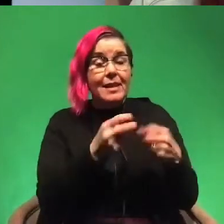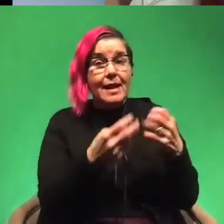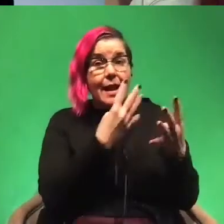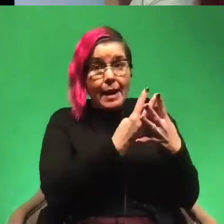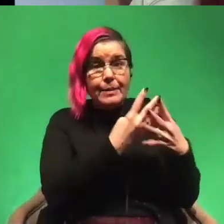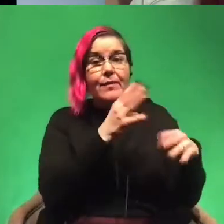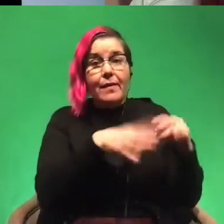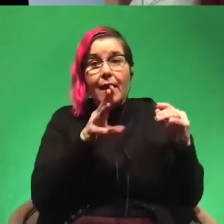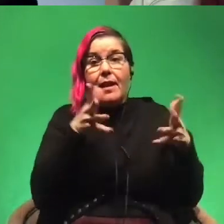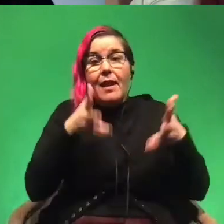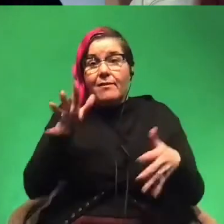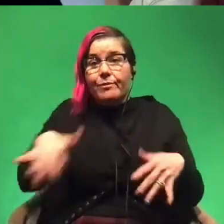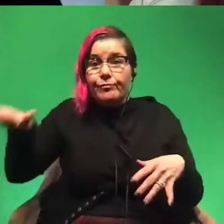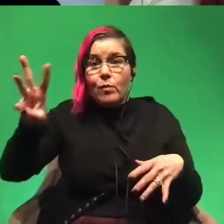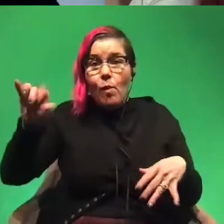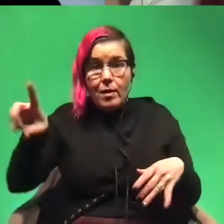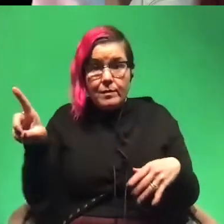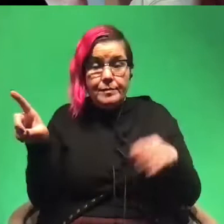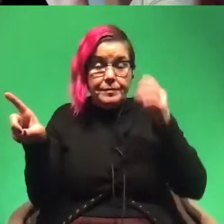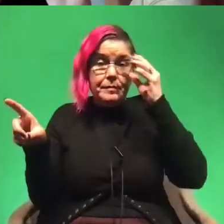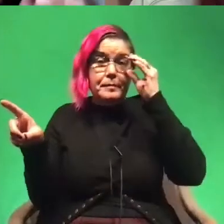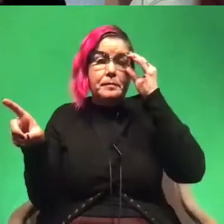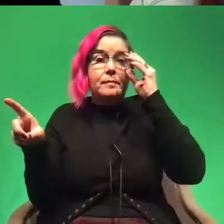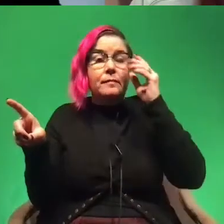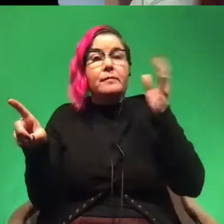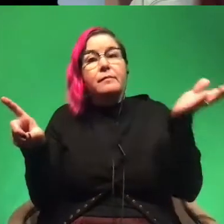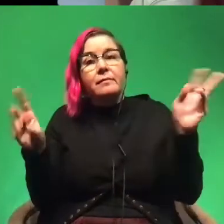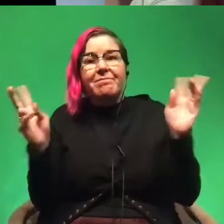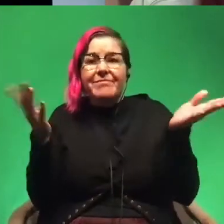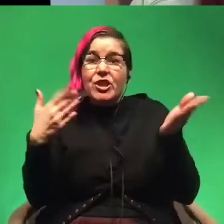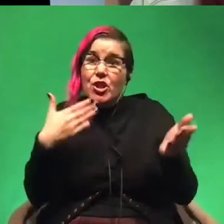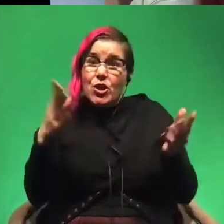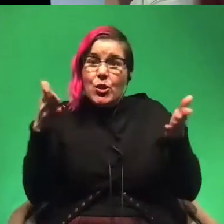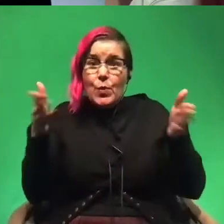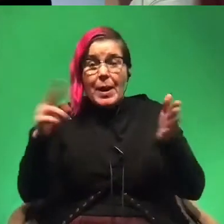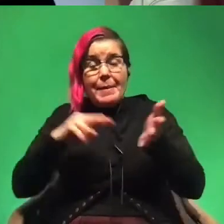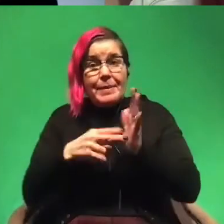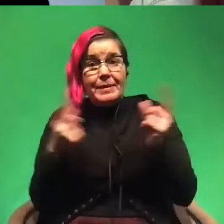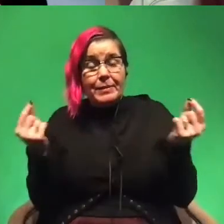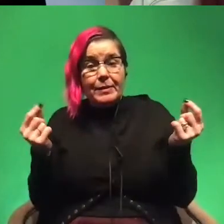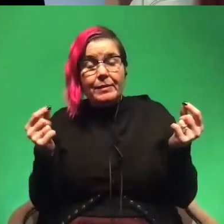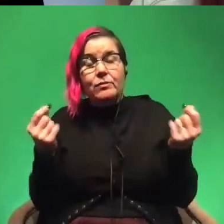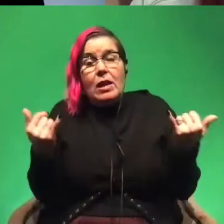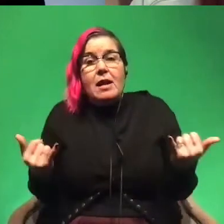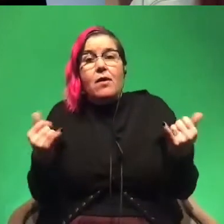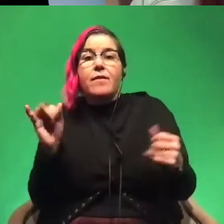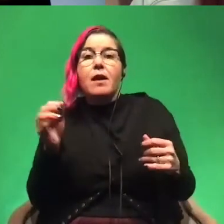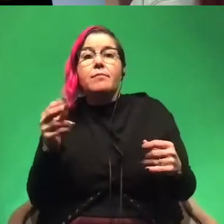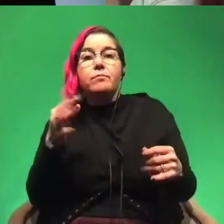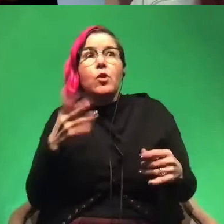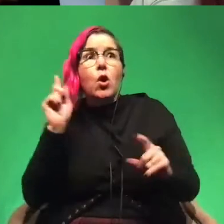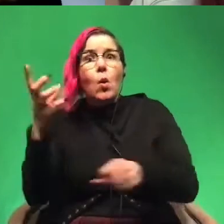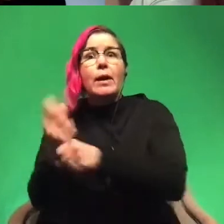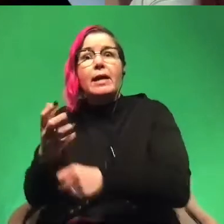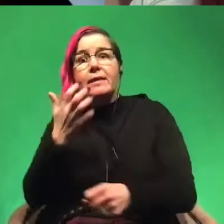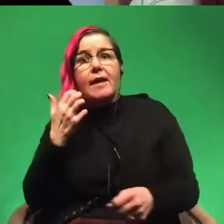are left in the wild. And in a good way, what that means is that we don't have to go right now. If I want to go get a tiger,